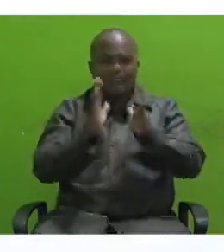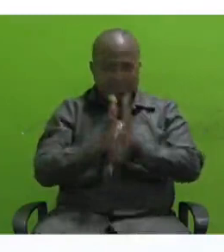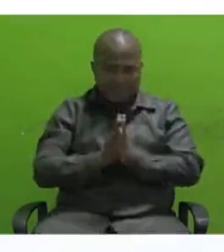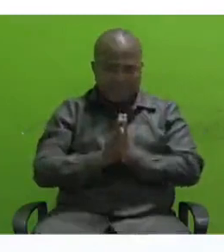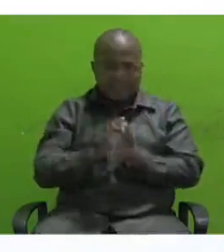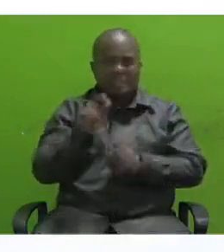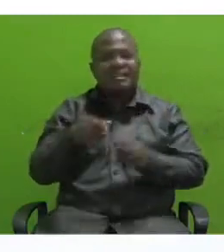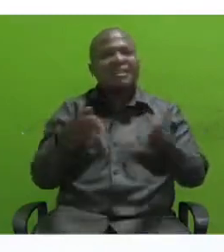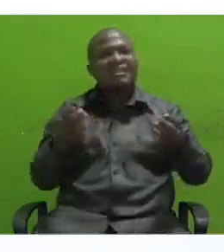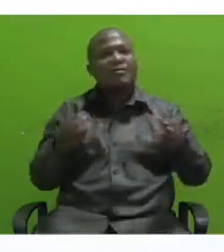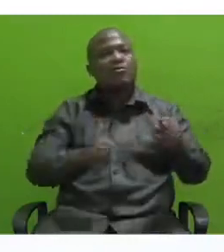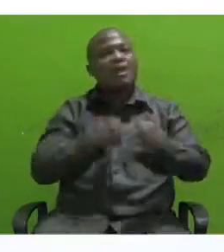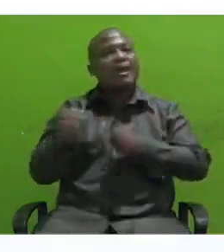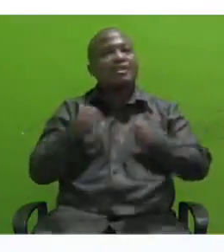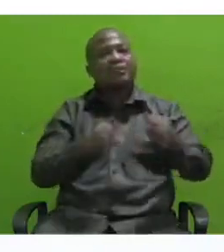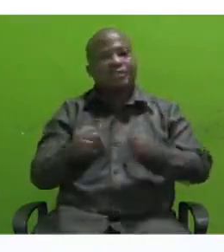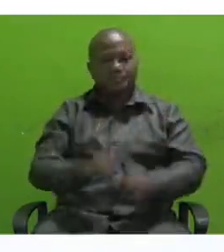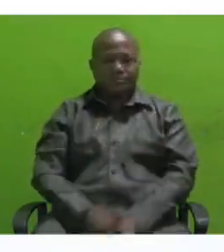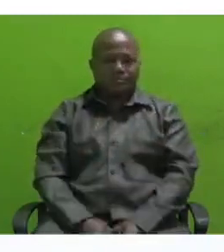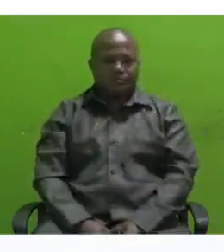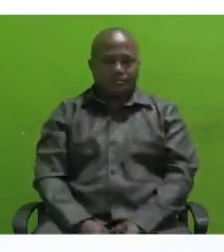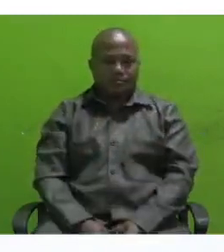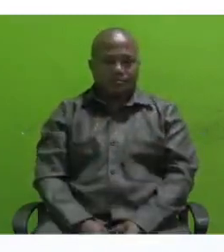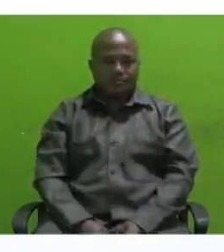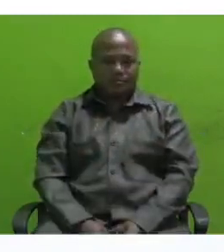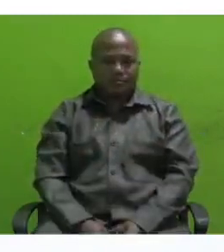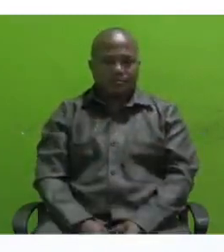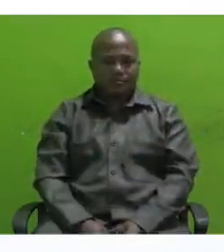please let us have a simple activity.